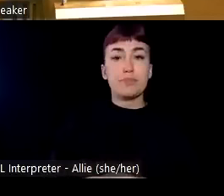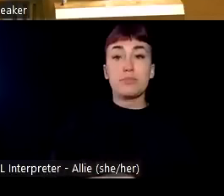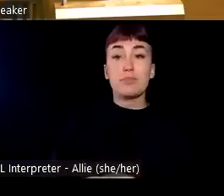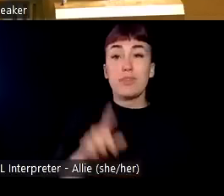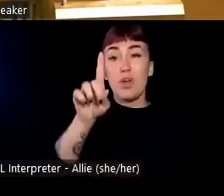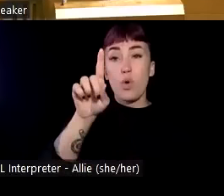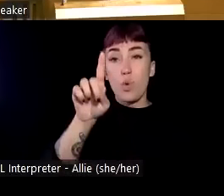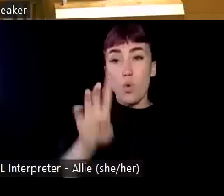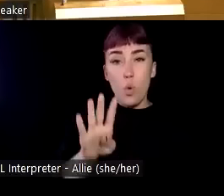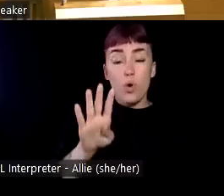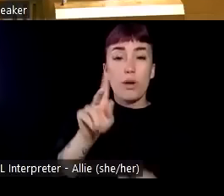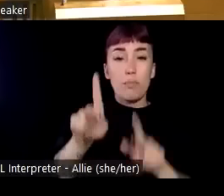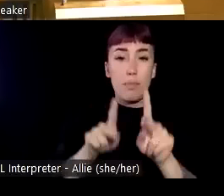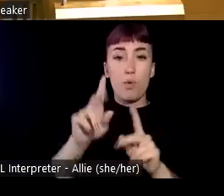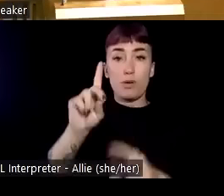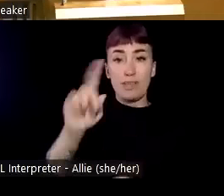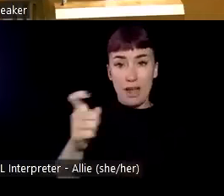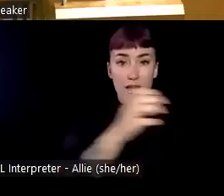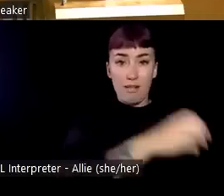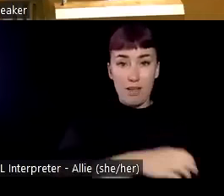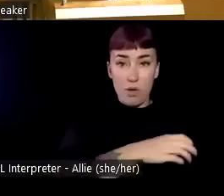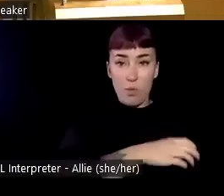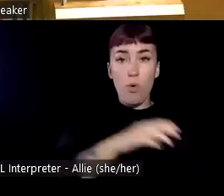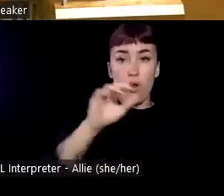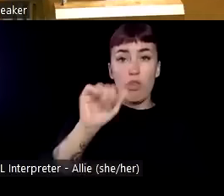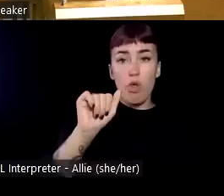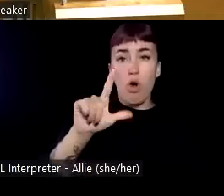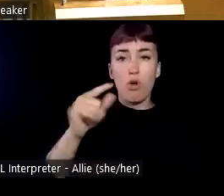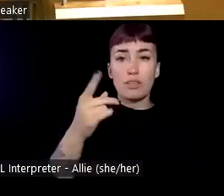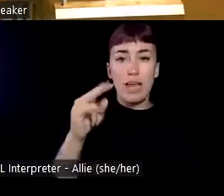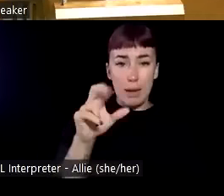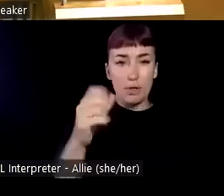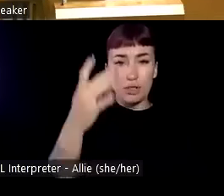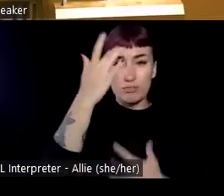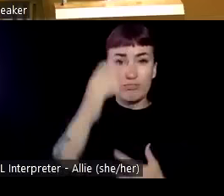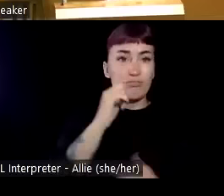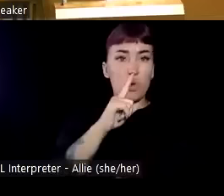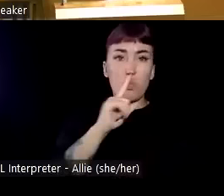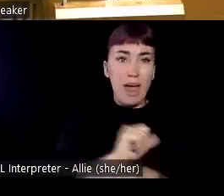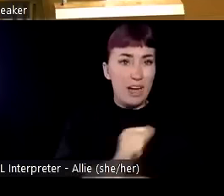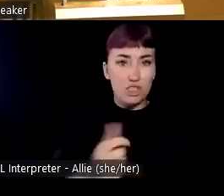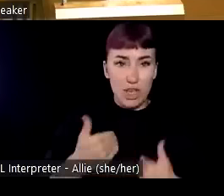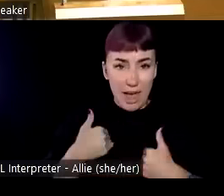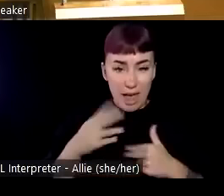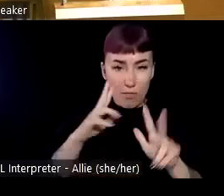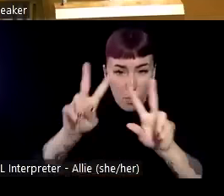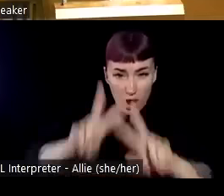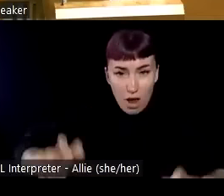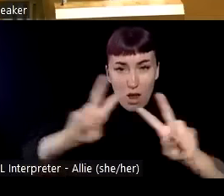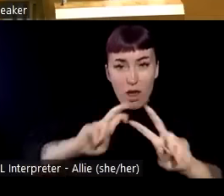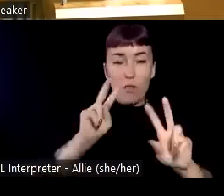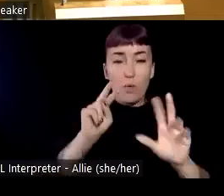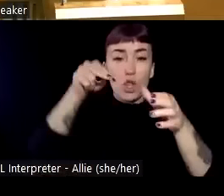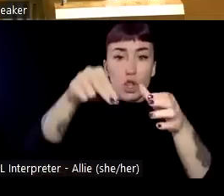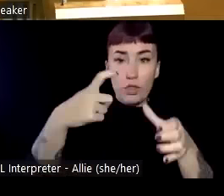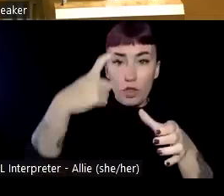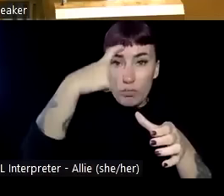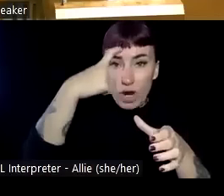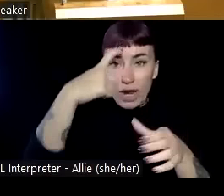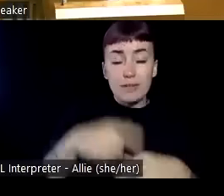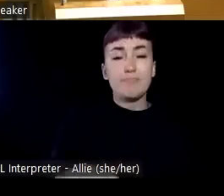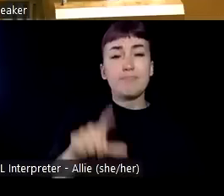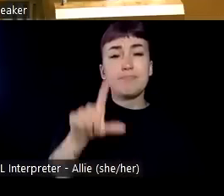individuals who are diagnosed clinically with Alzheimer's disease don't actually have that disease when we look under the hood or in their brains.